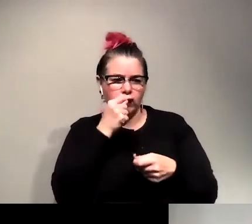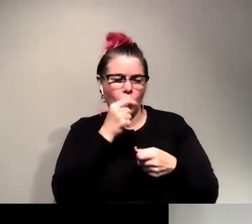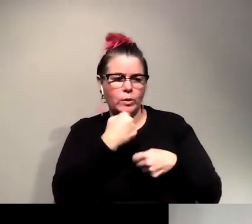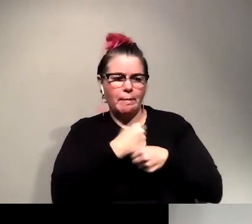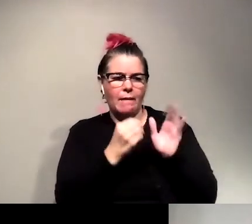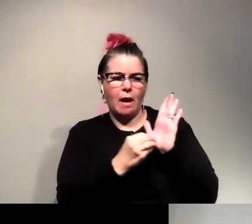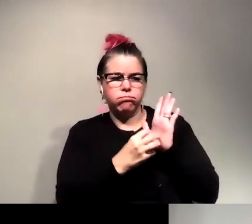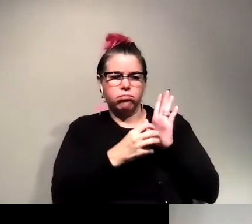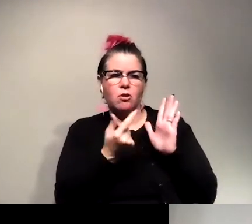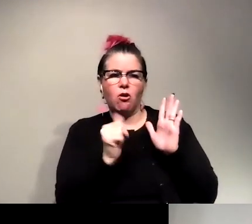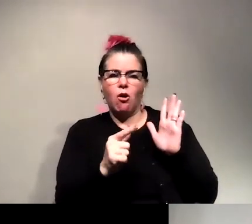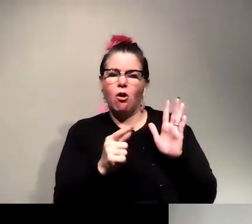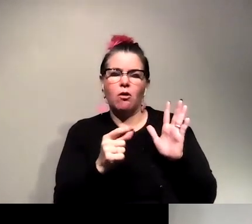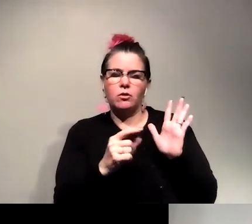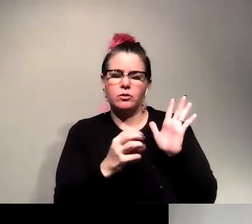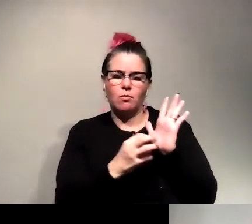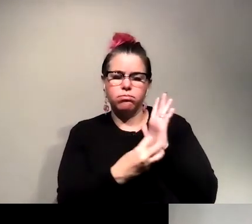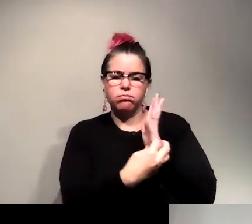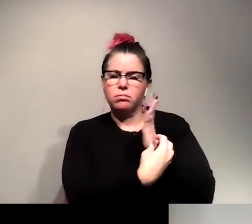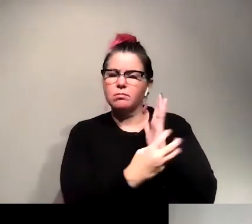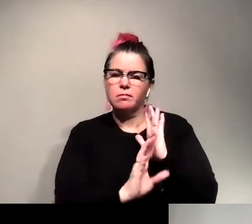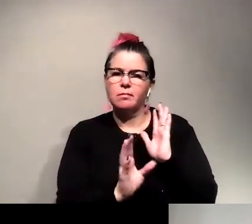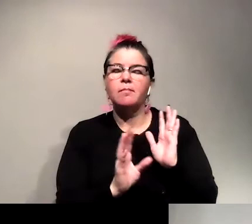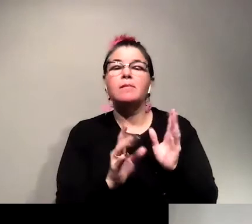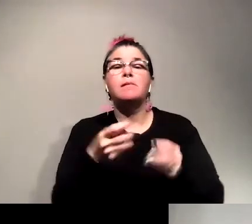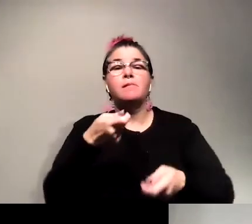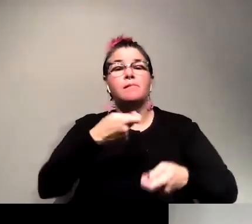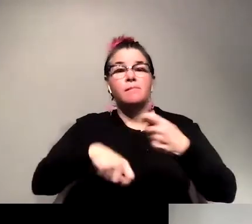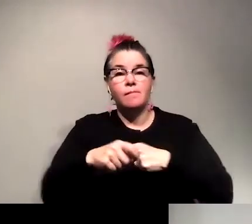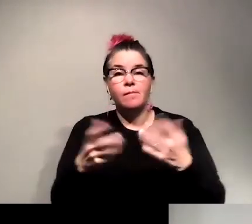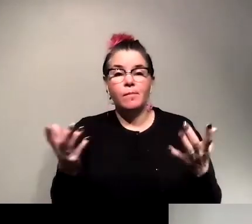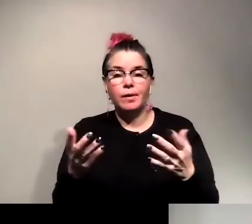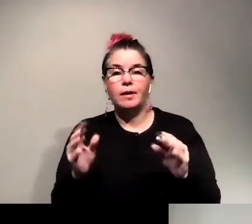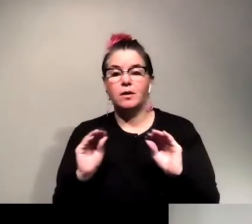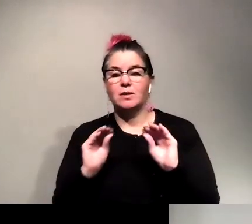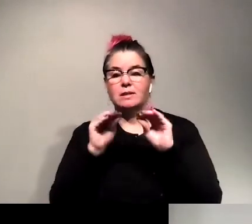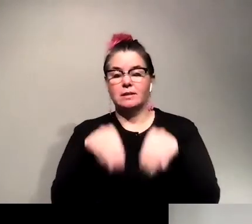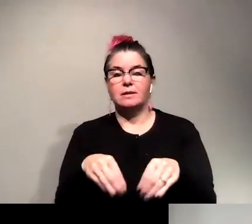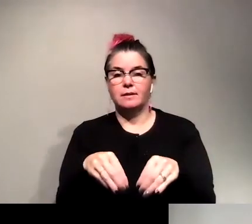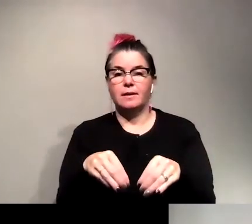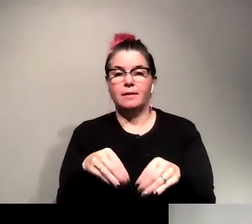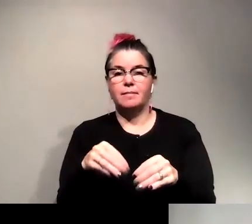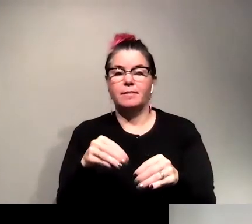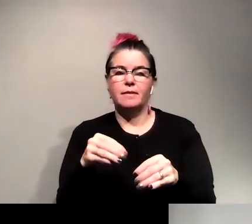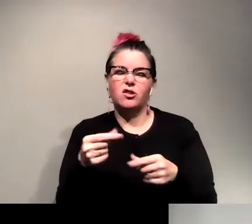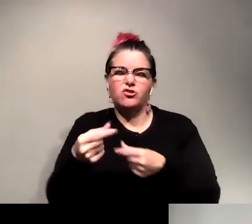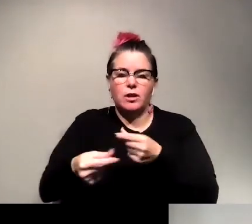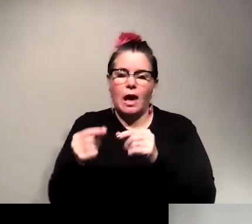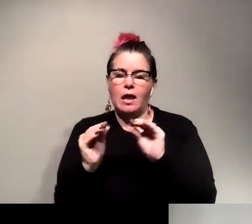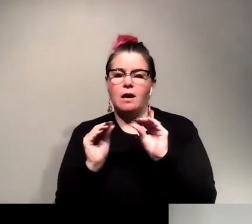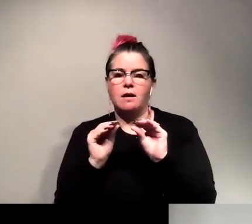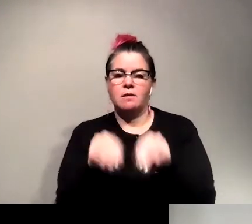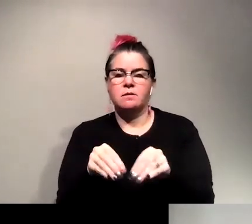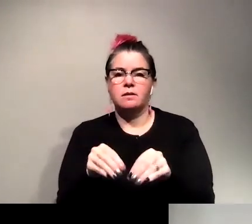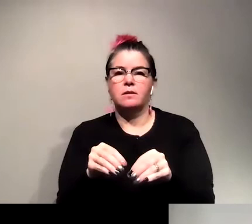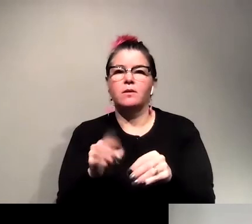or those really juicy nodules for it to grow in, instead, when it goes to insert that piece of genetic material, instead it's